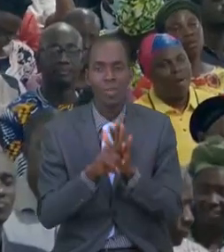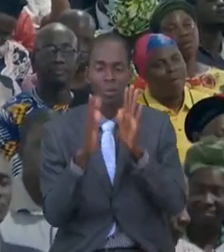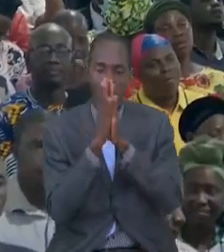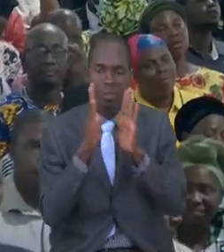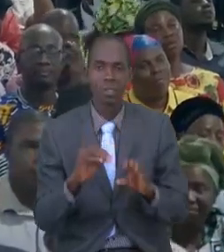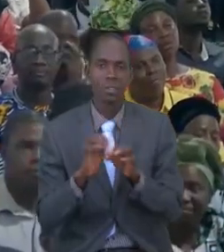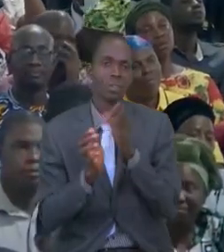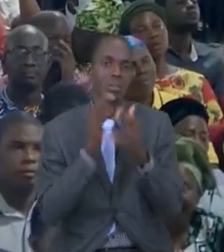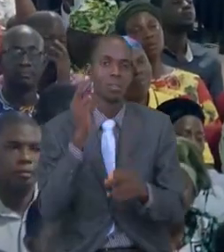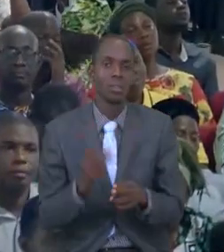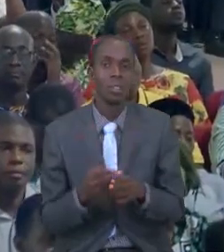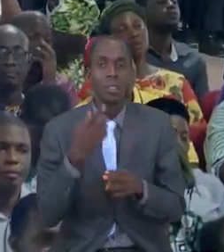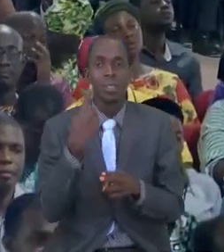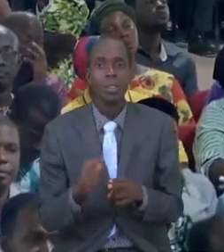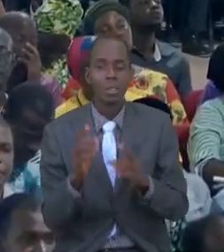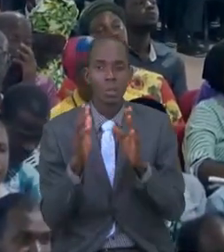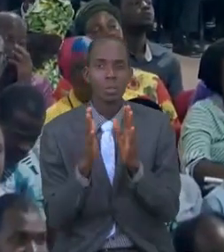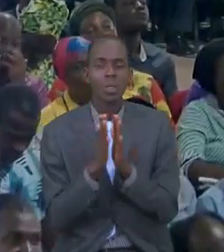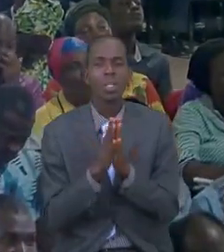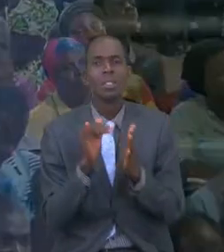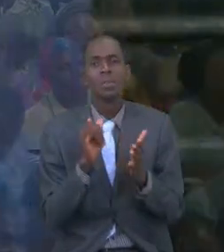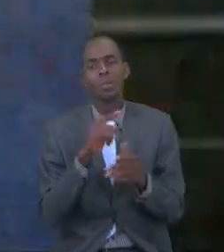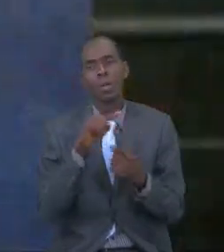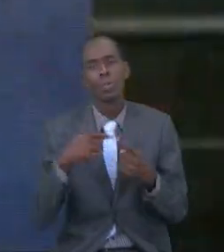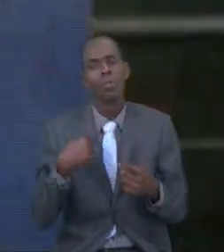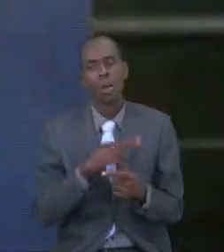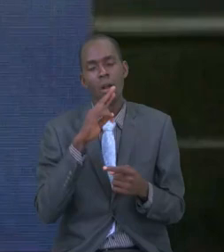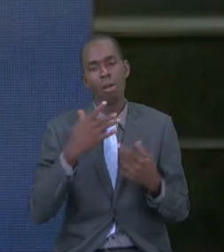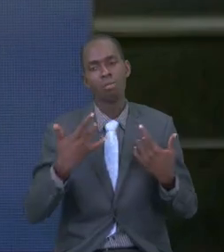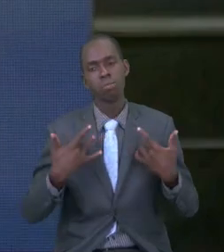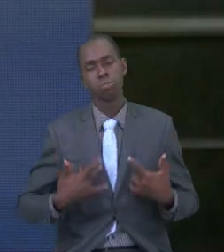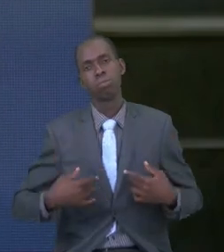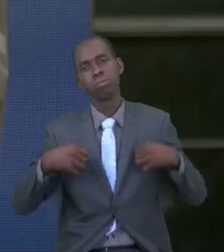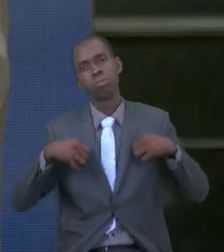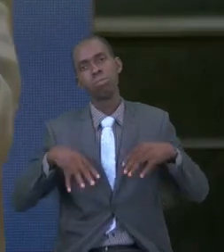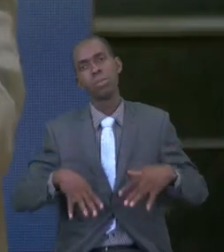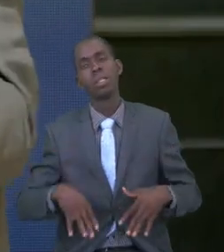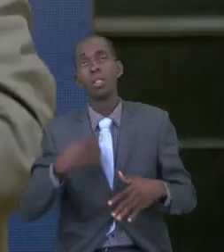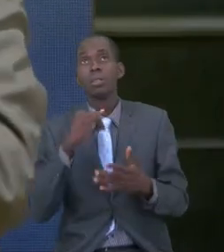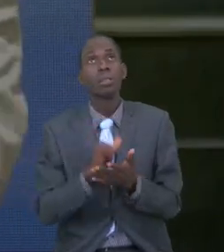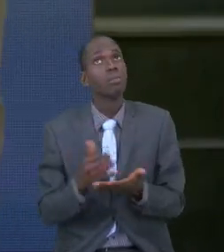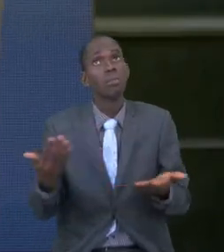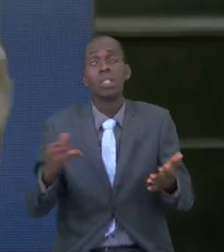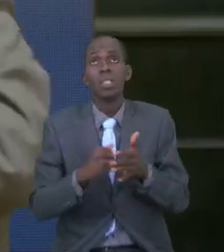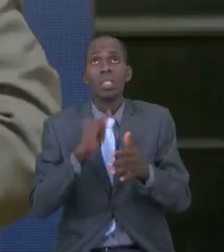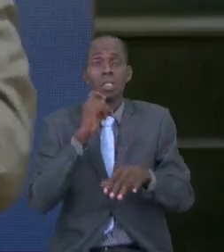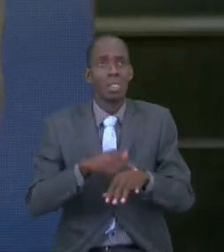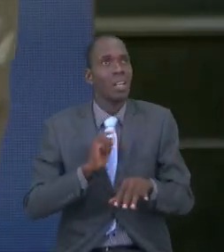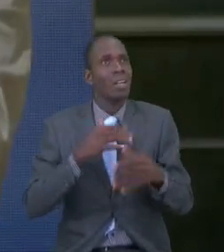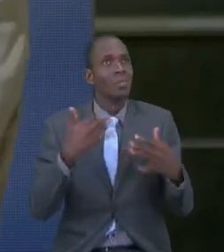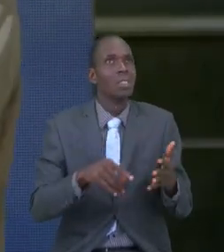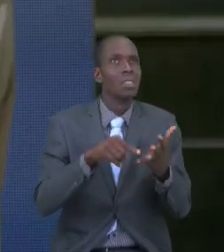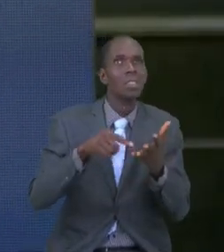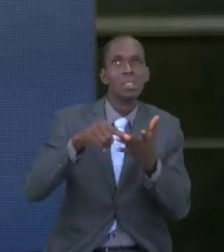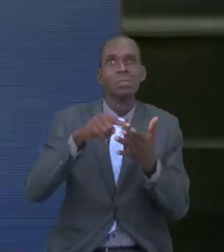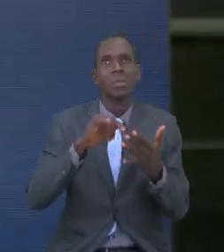You know, the prayer when you are discouraged and despondent and you said, it's time after all, I've done this, I'm ready